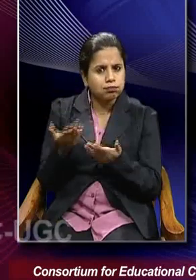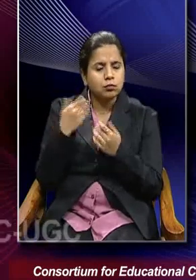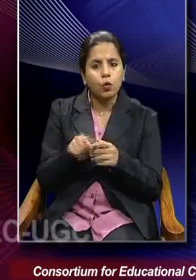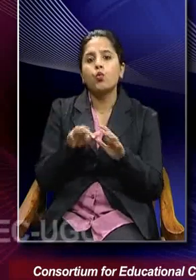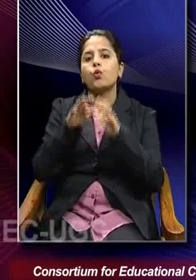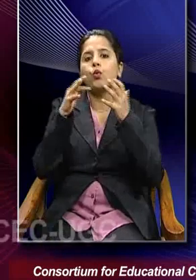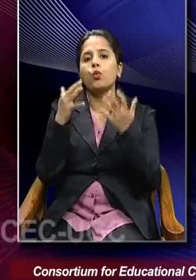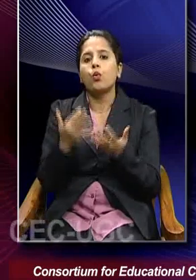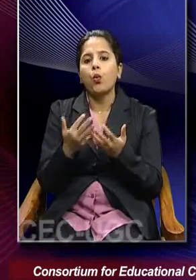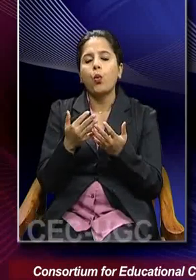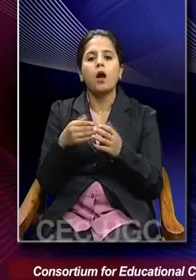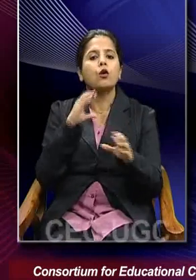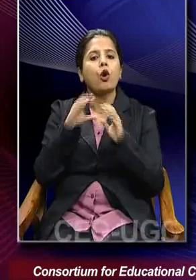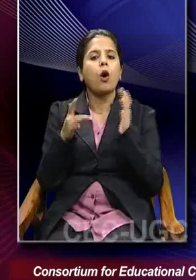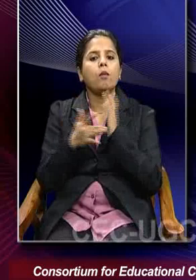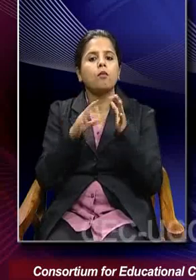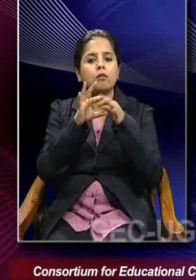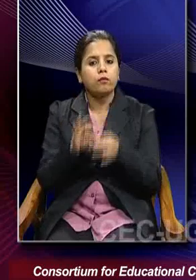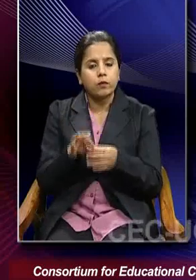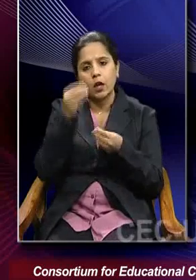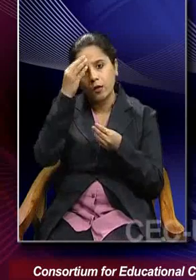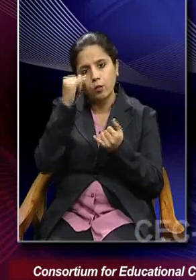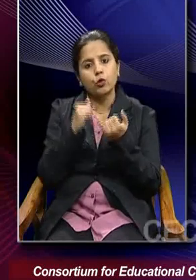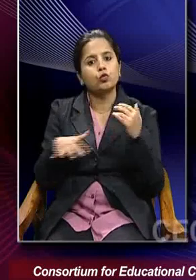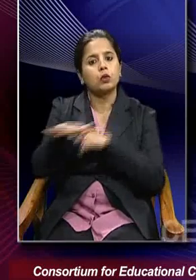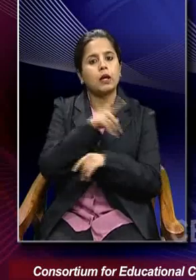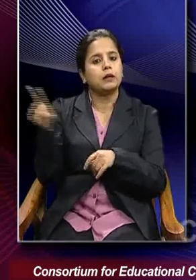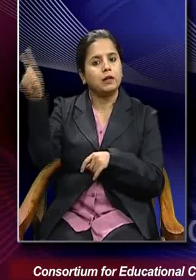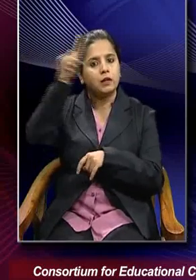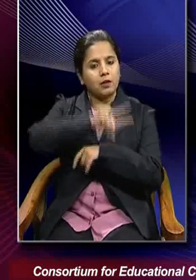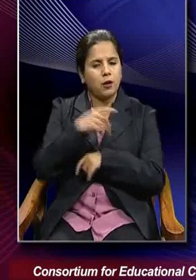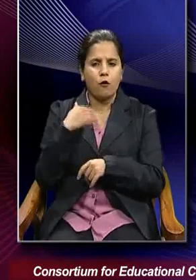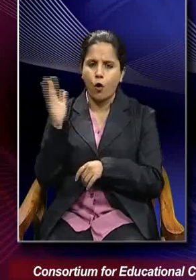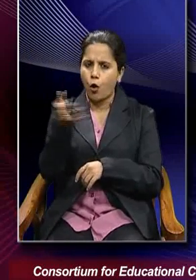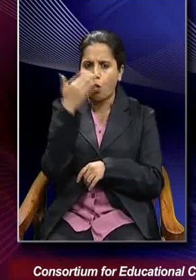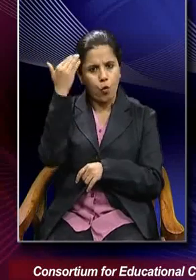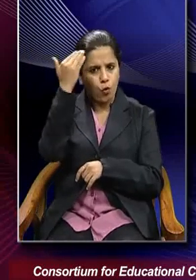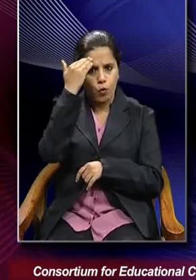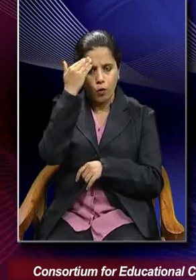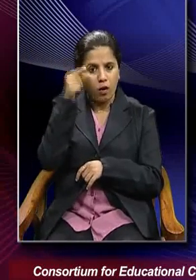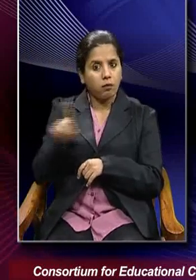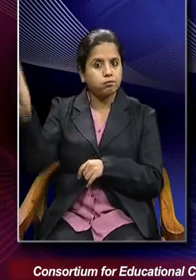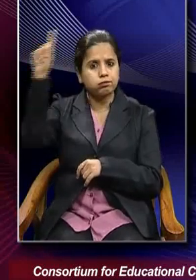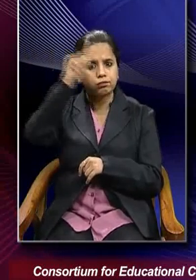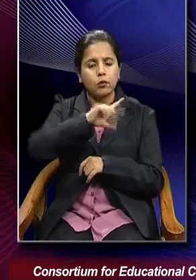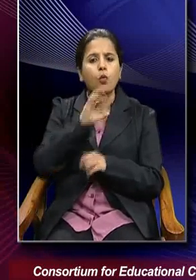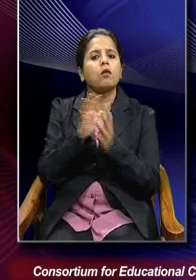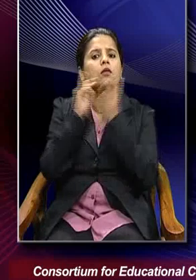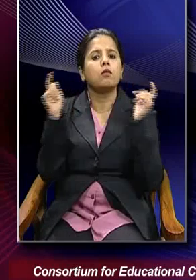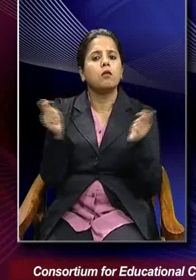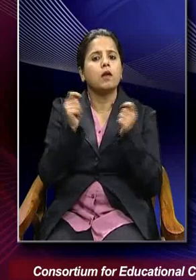World Telecommunication and Information Society Day. We all know that this day has been